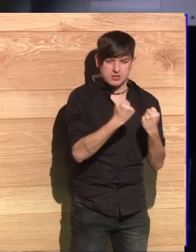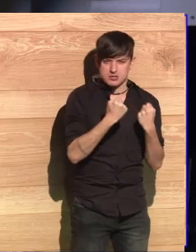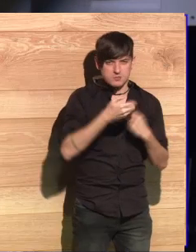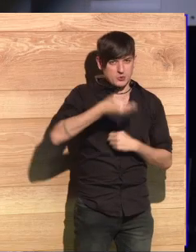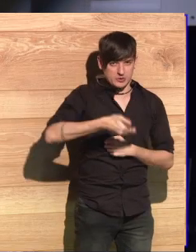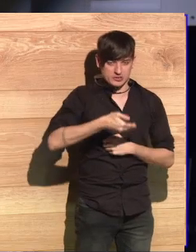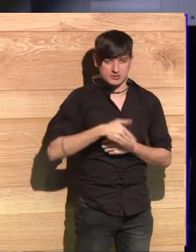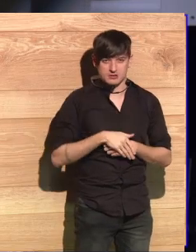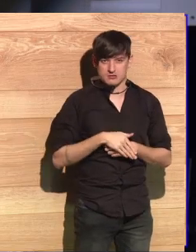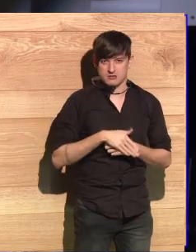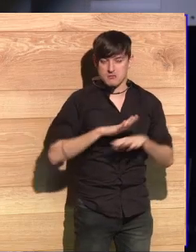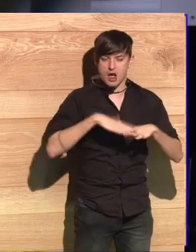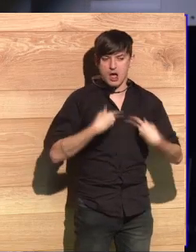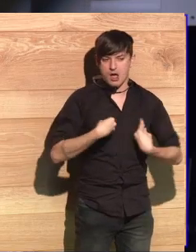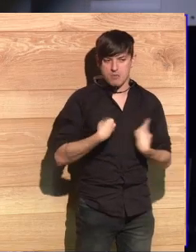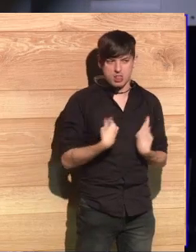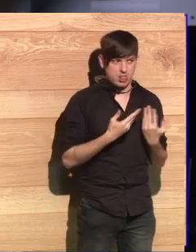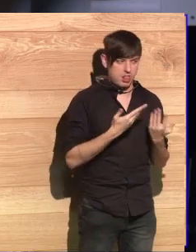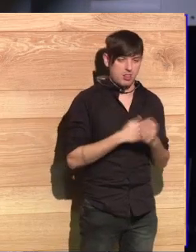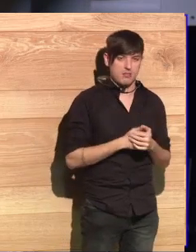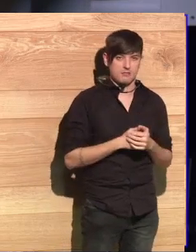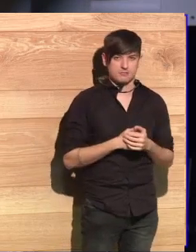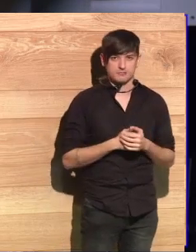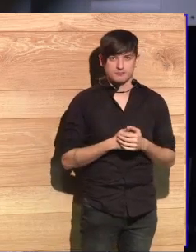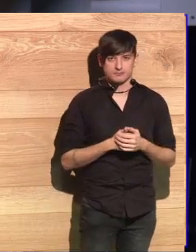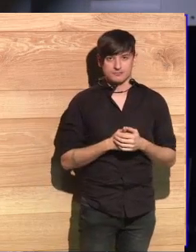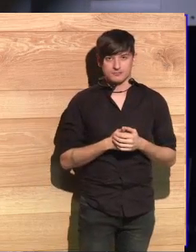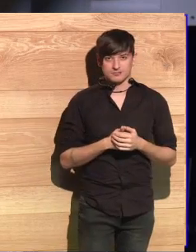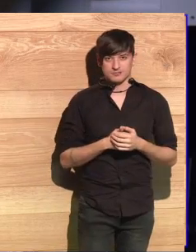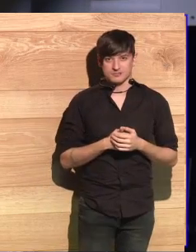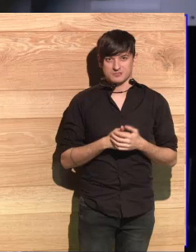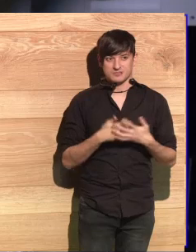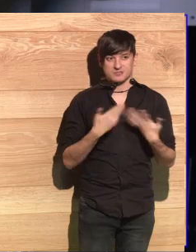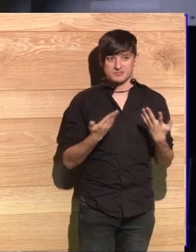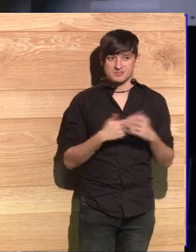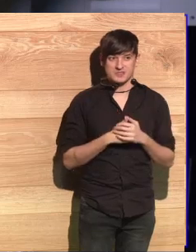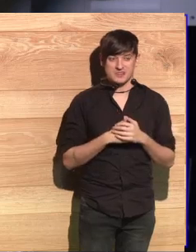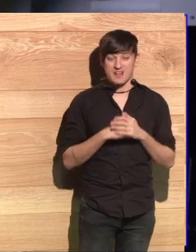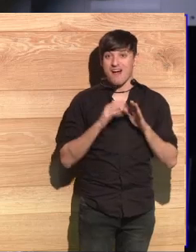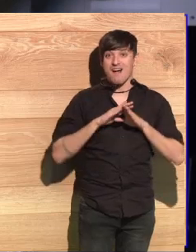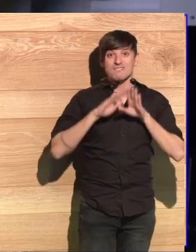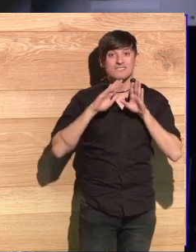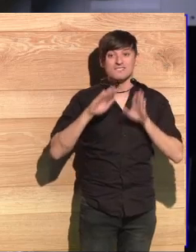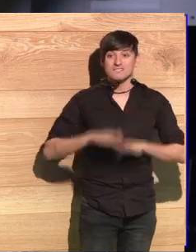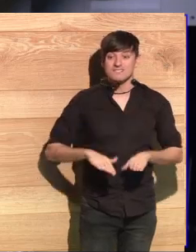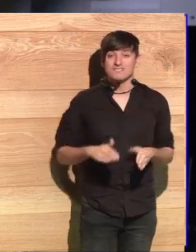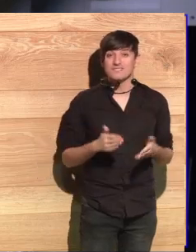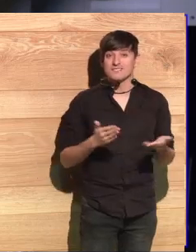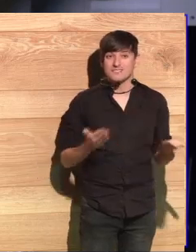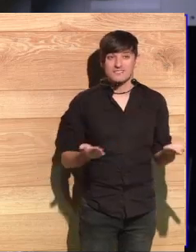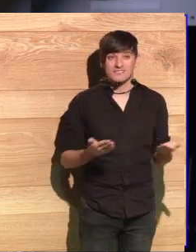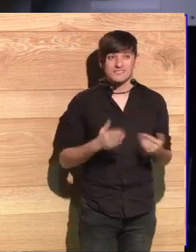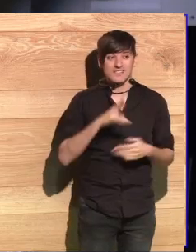ways to survive, and this is very powerful in a literary sense. And last but not